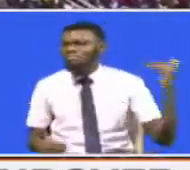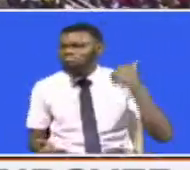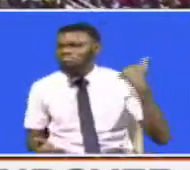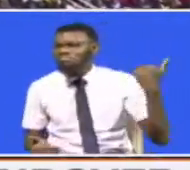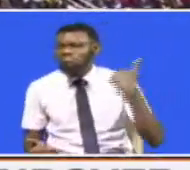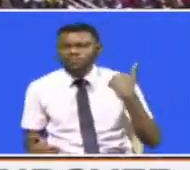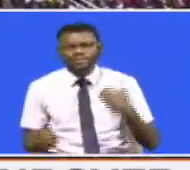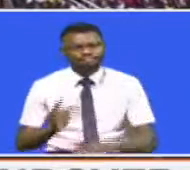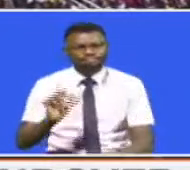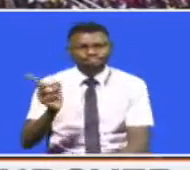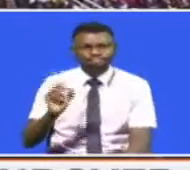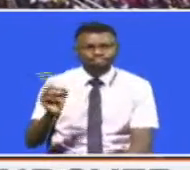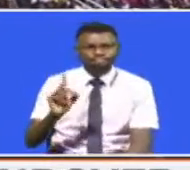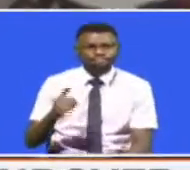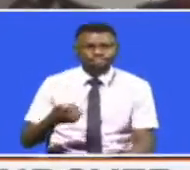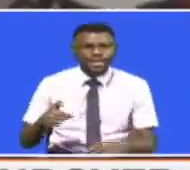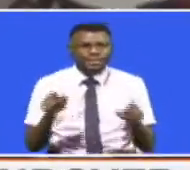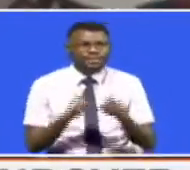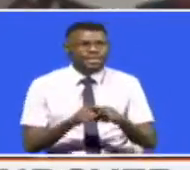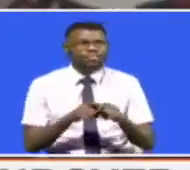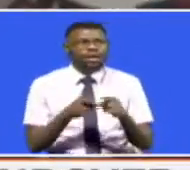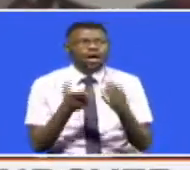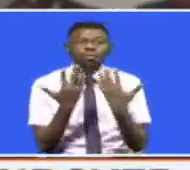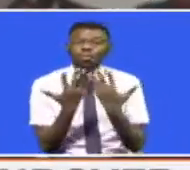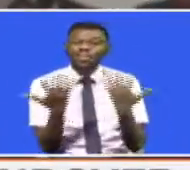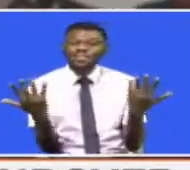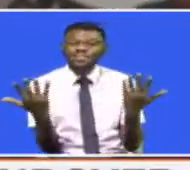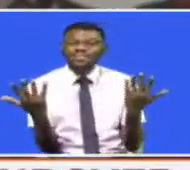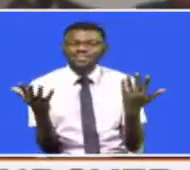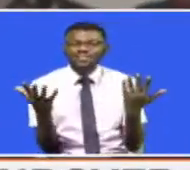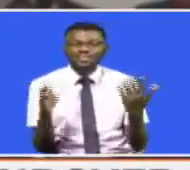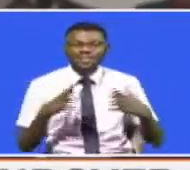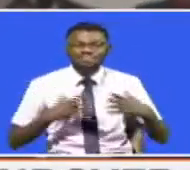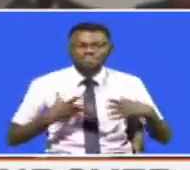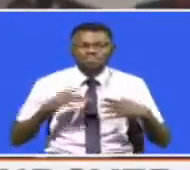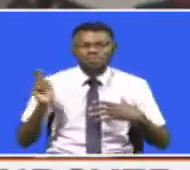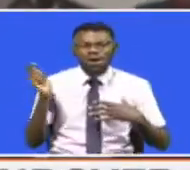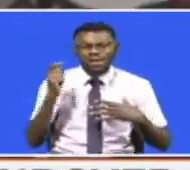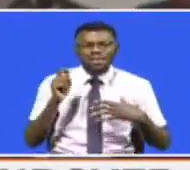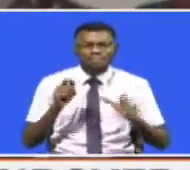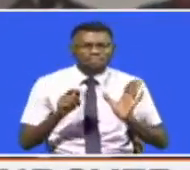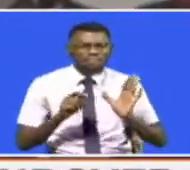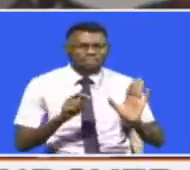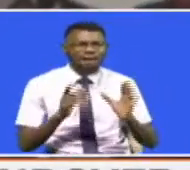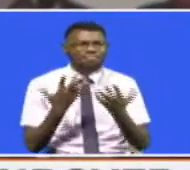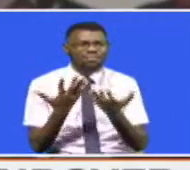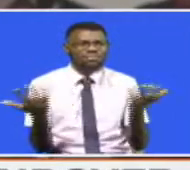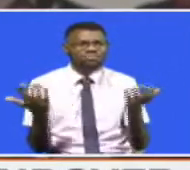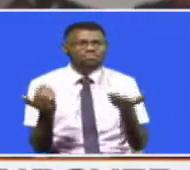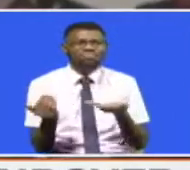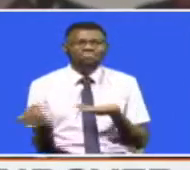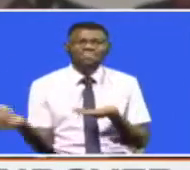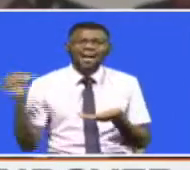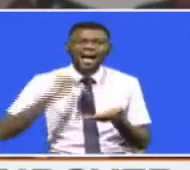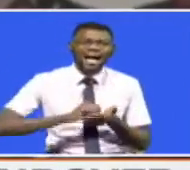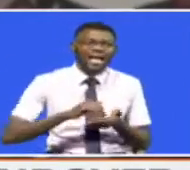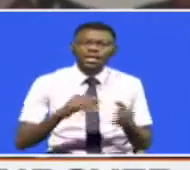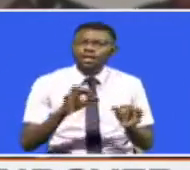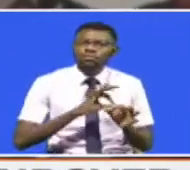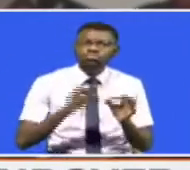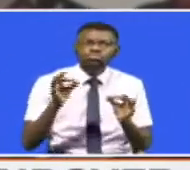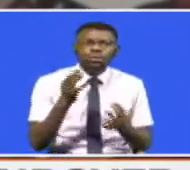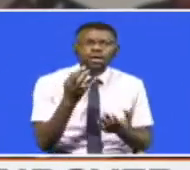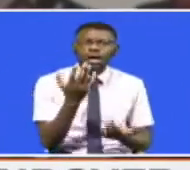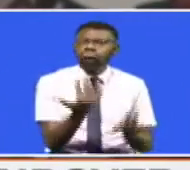where goods belonging to the people of Kenya will never again be touched by